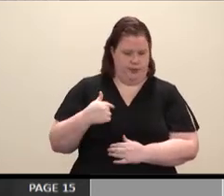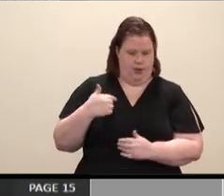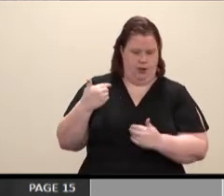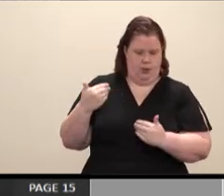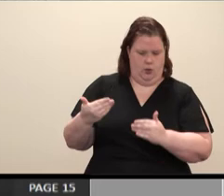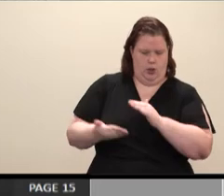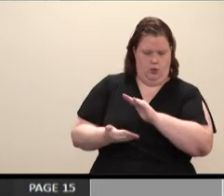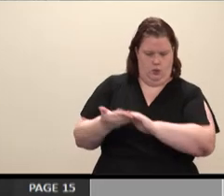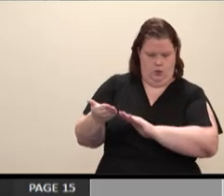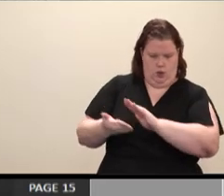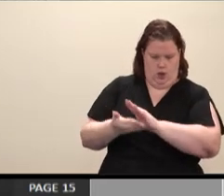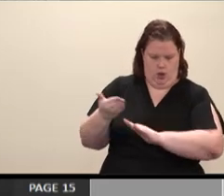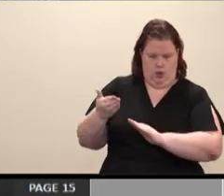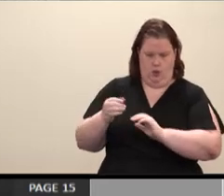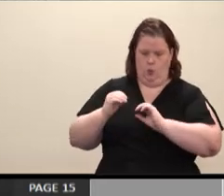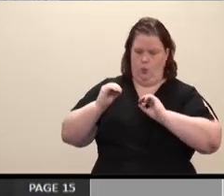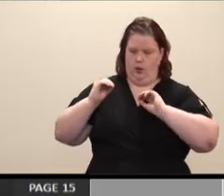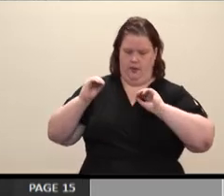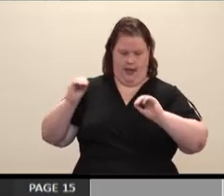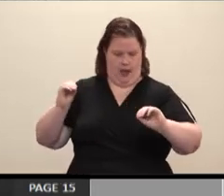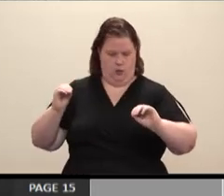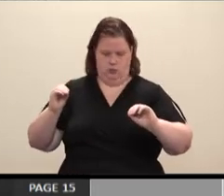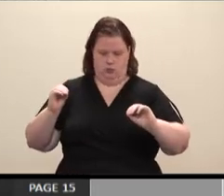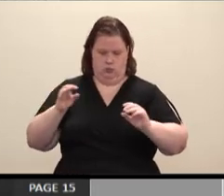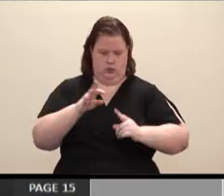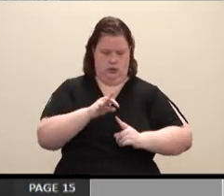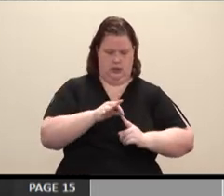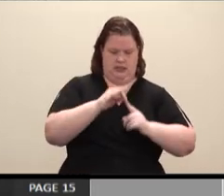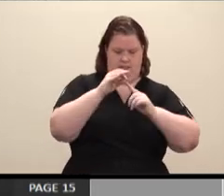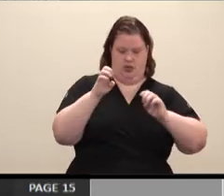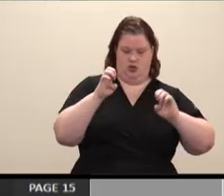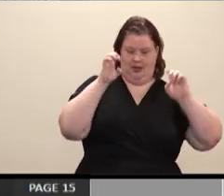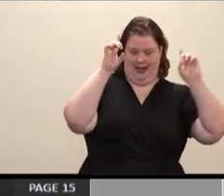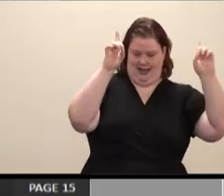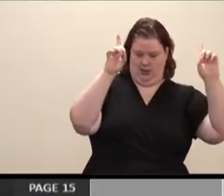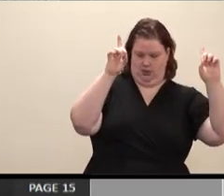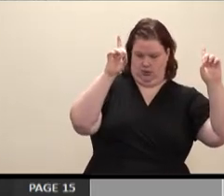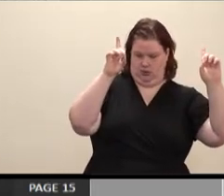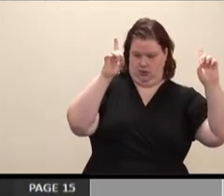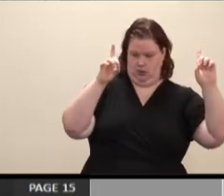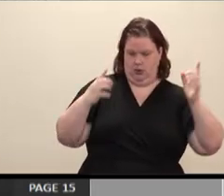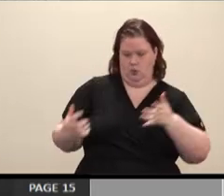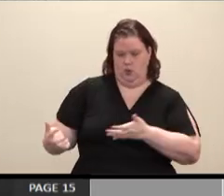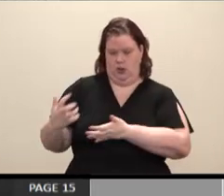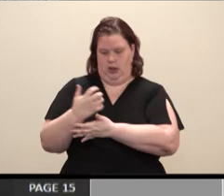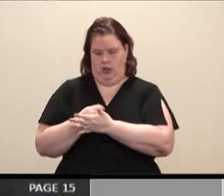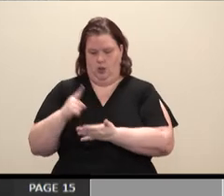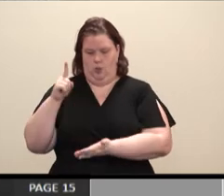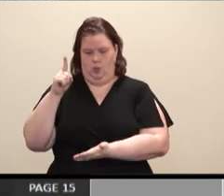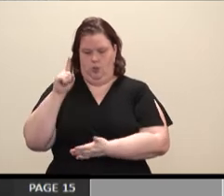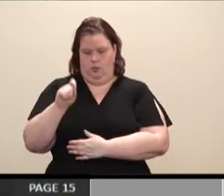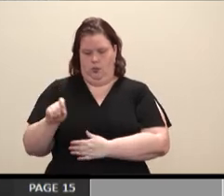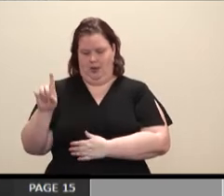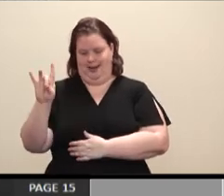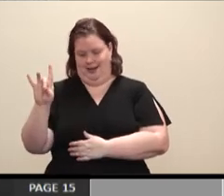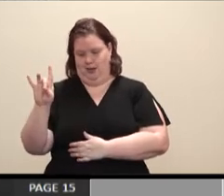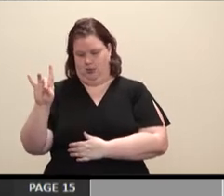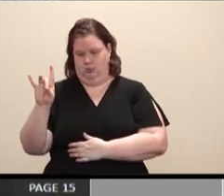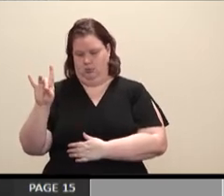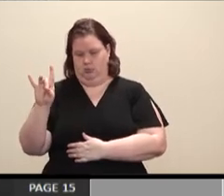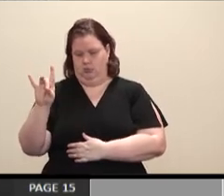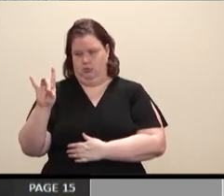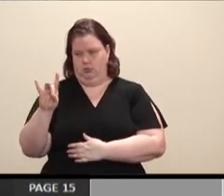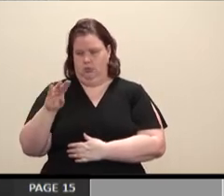template with the special ed counts out and everything, and it looks like we would pick up about $1.3 million